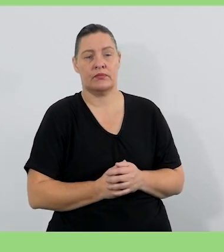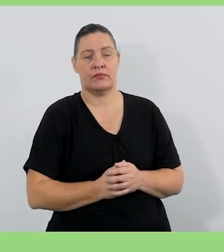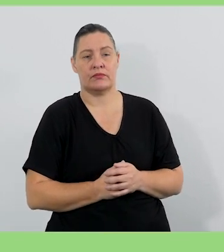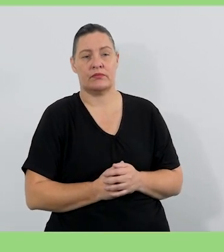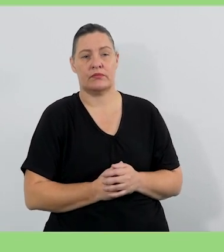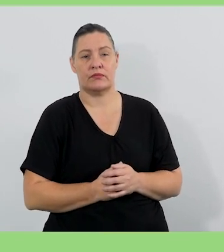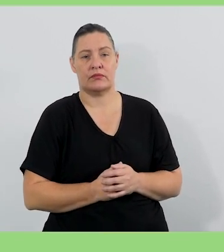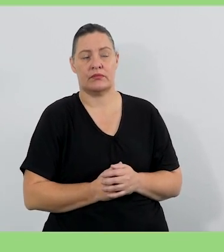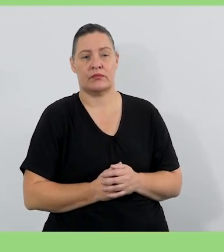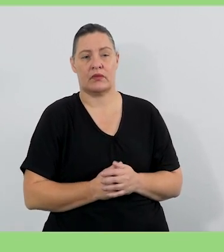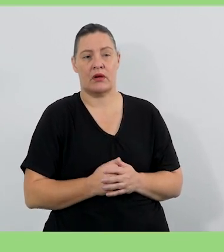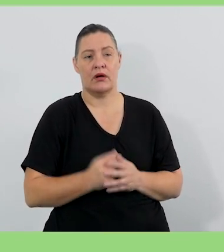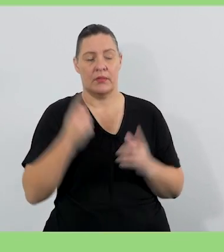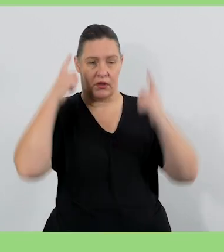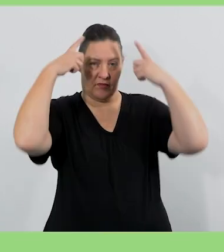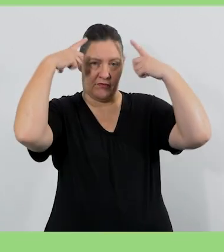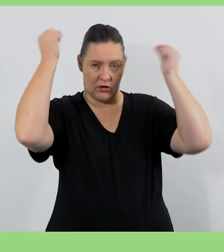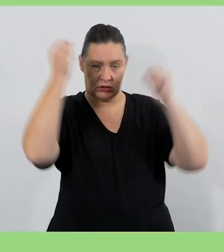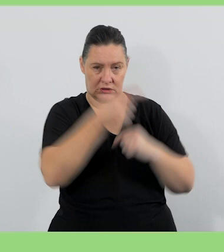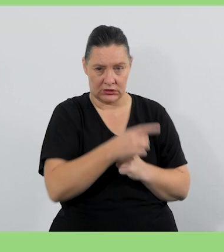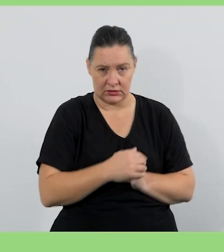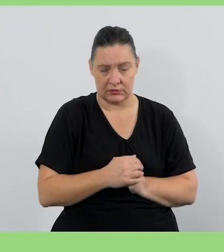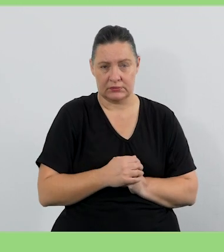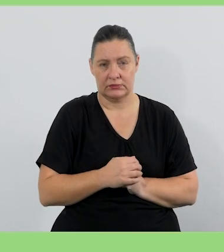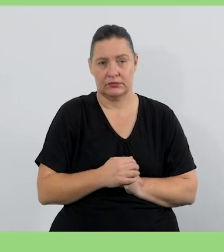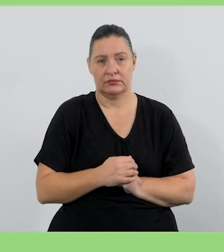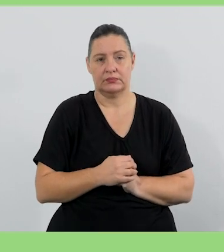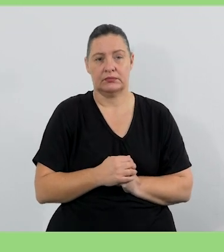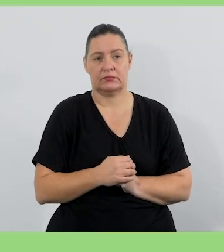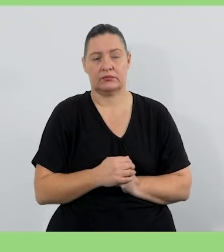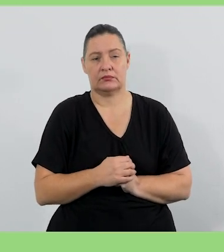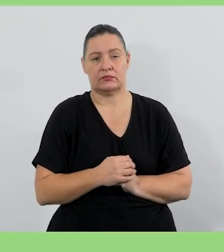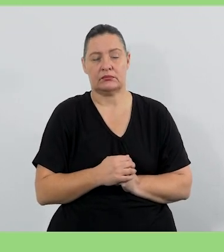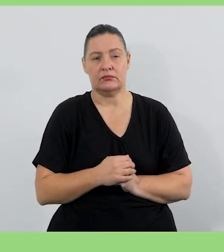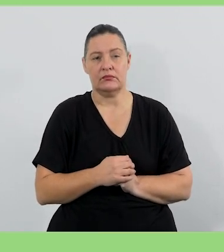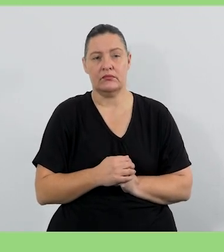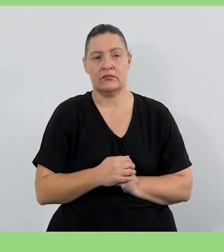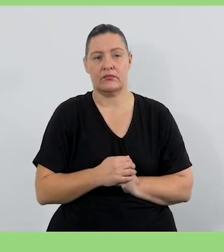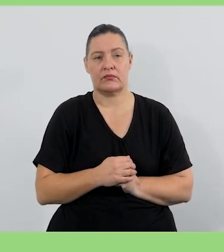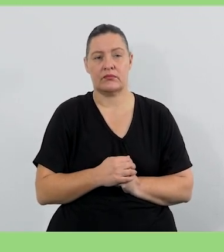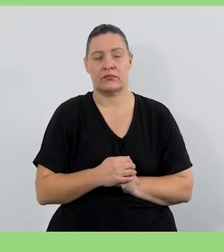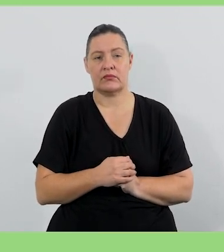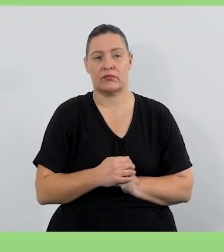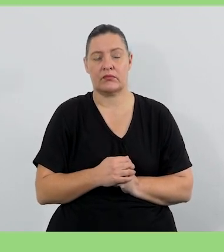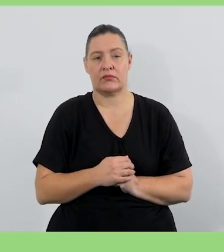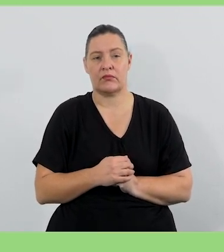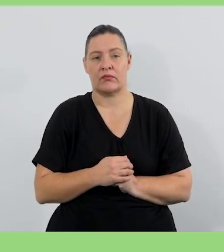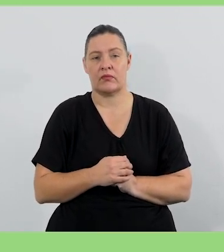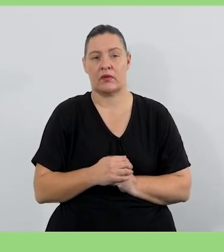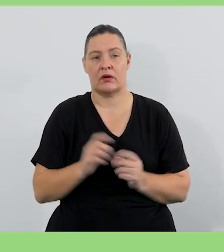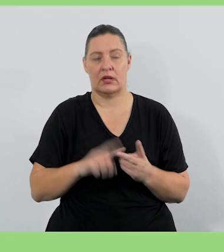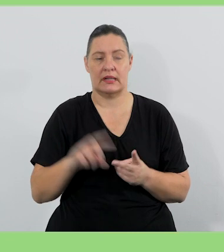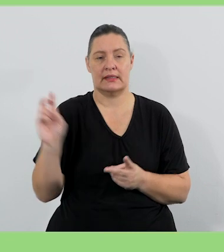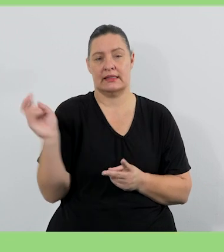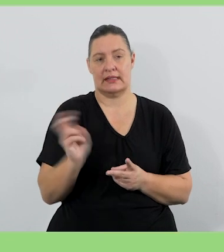to choose the fox. That's our first predator. And we are then going to